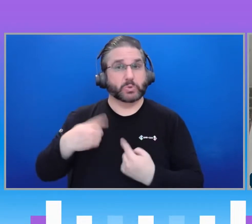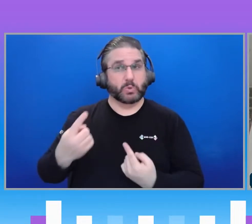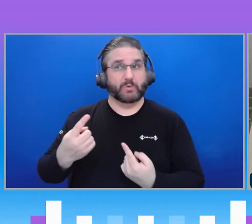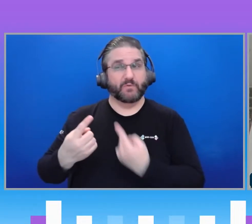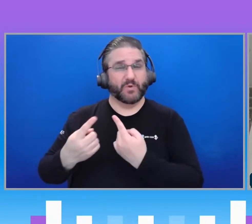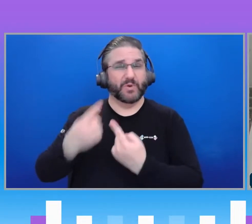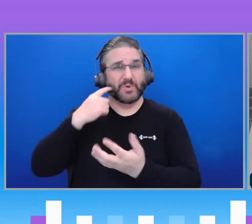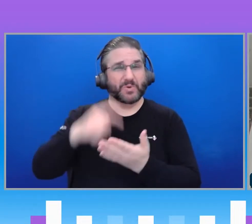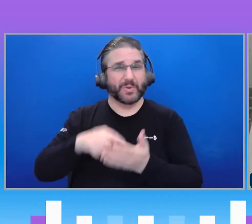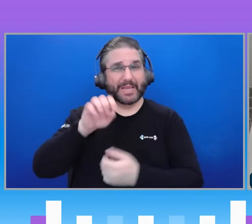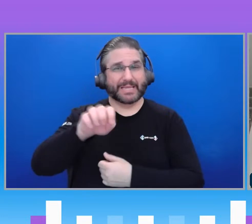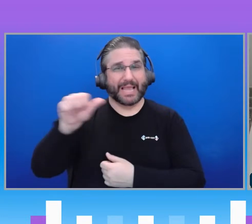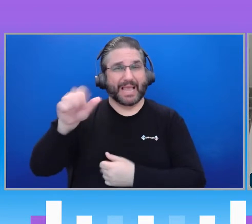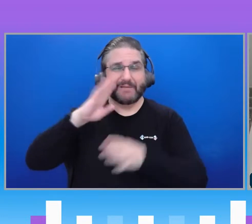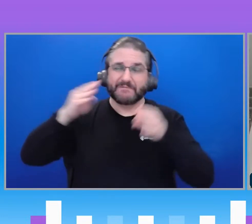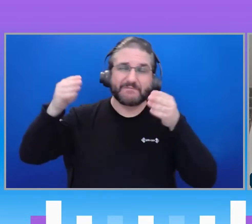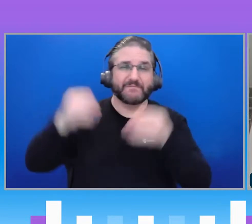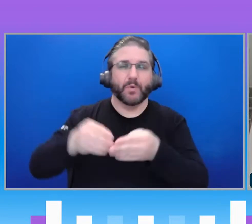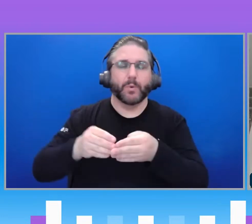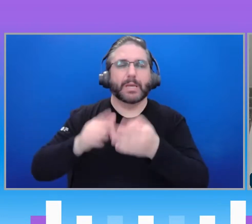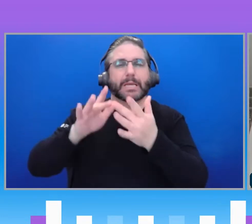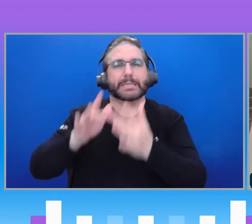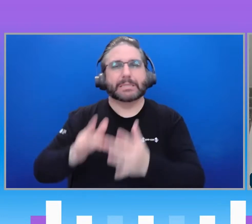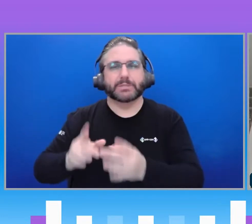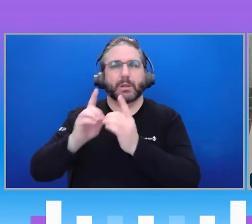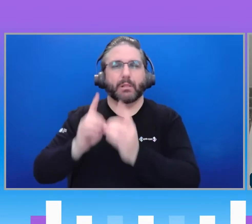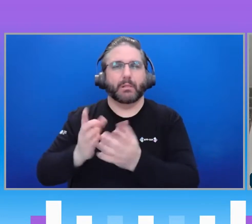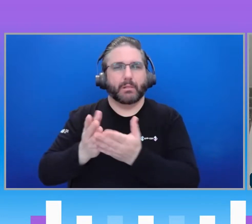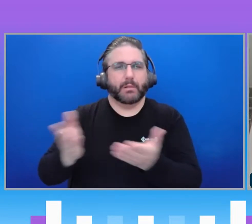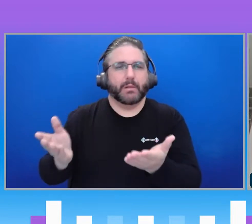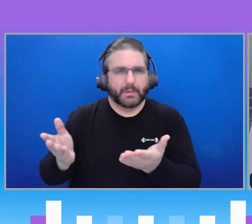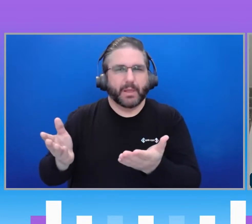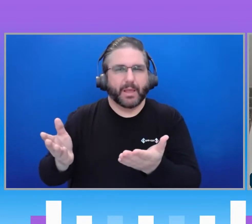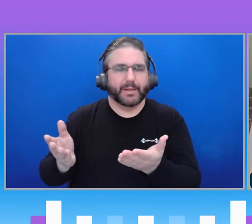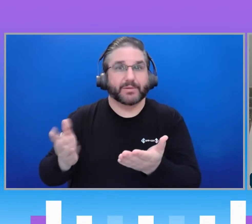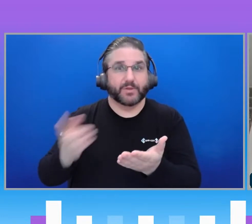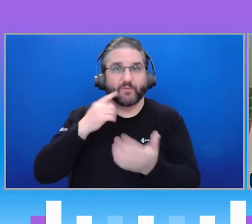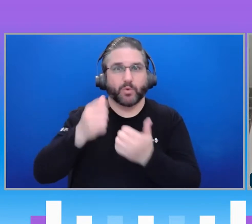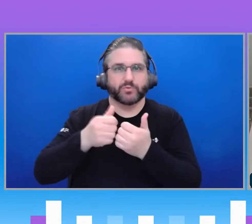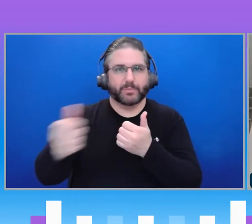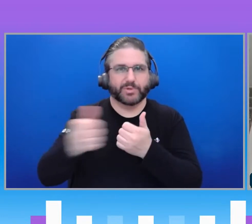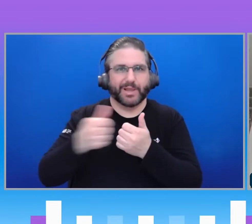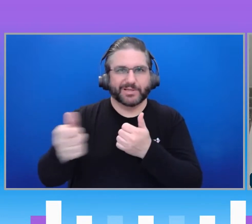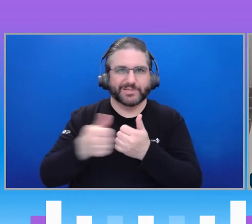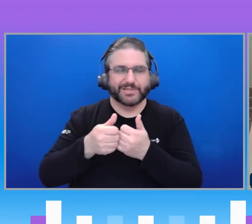elements of these transport modes, and it does exclude